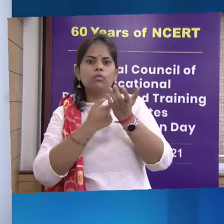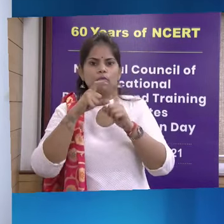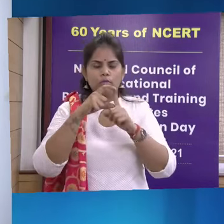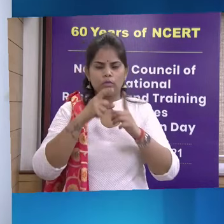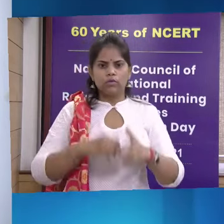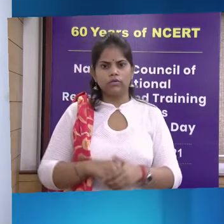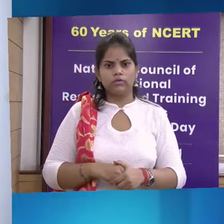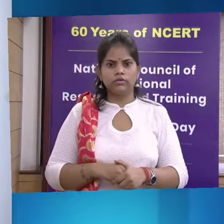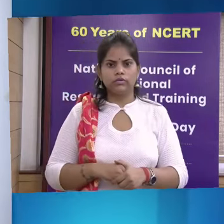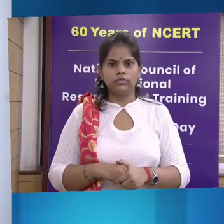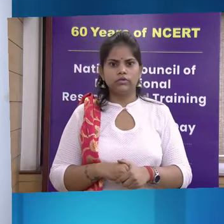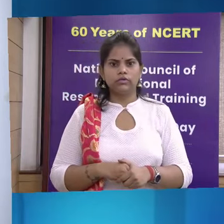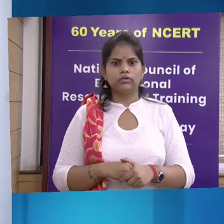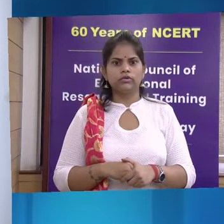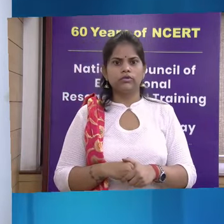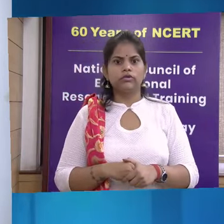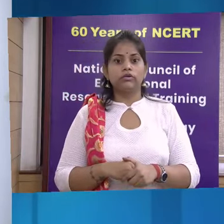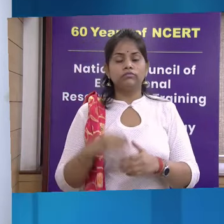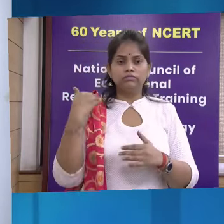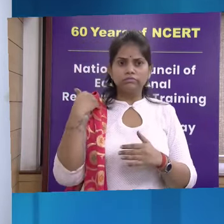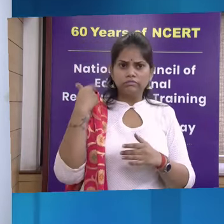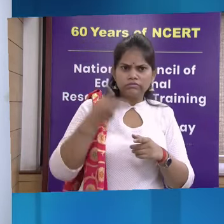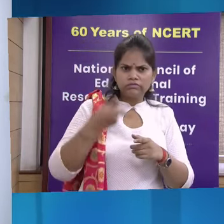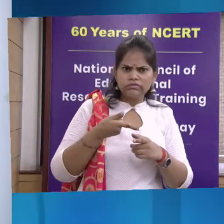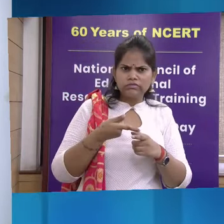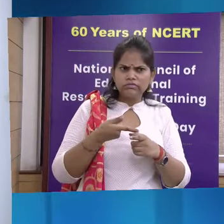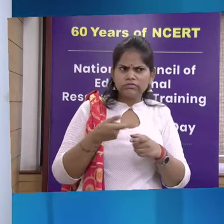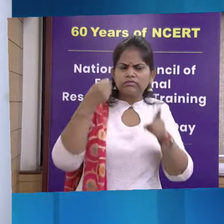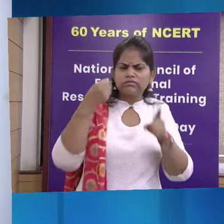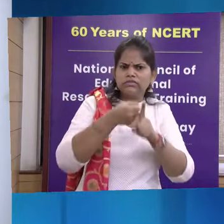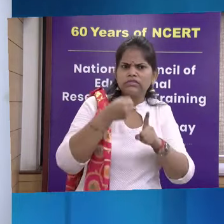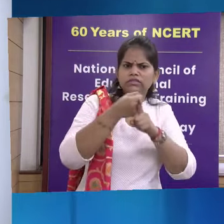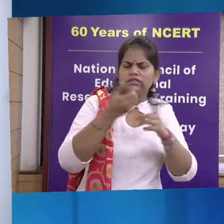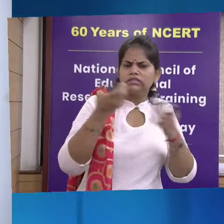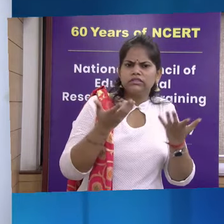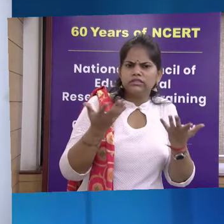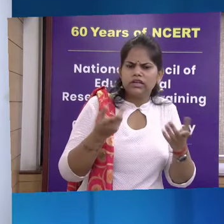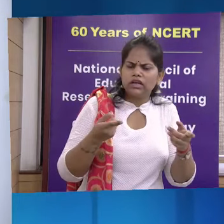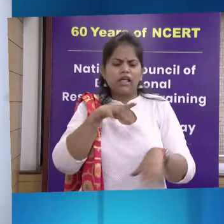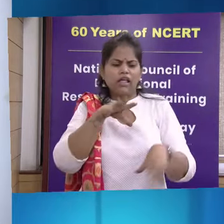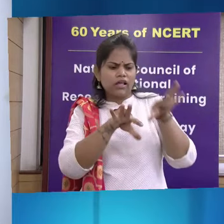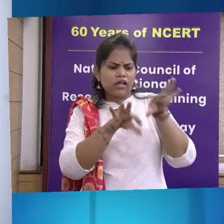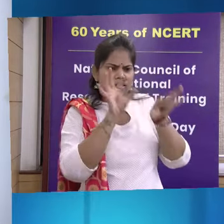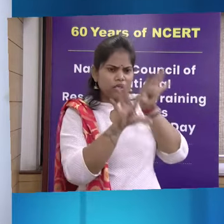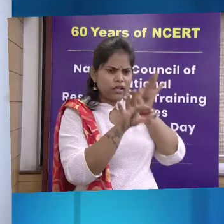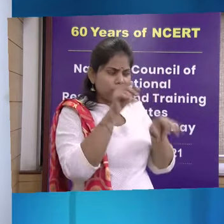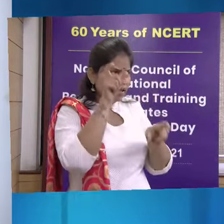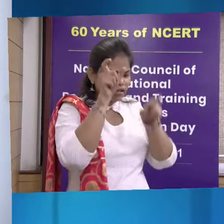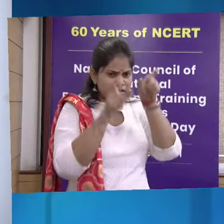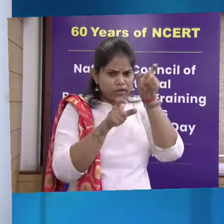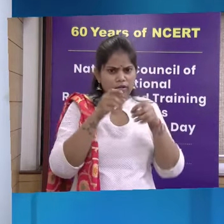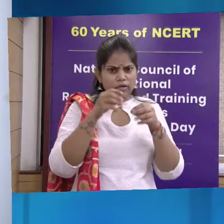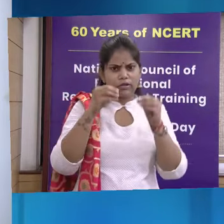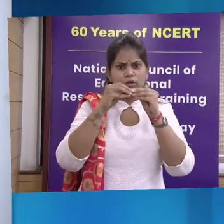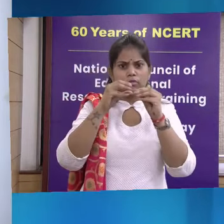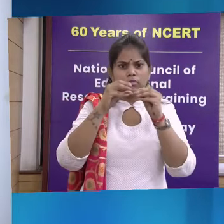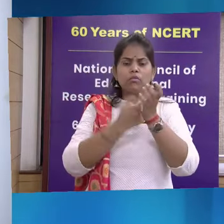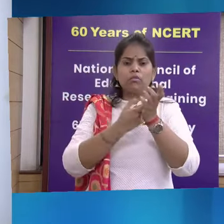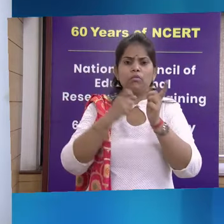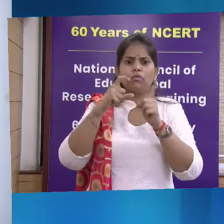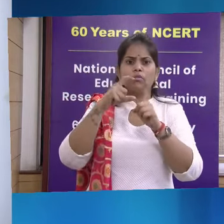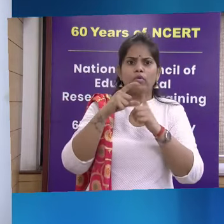setting, but the emphasis was different. The creatures were unable to.